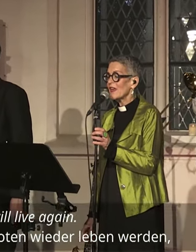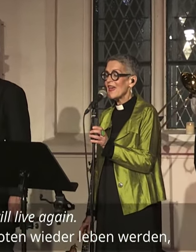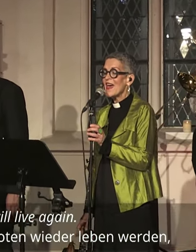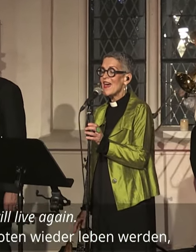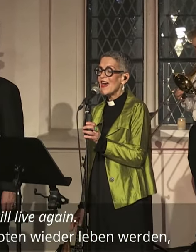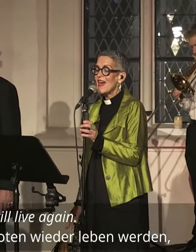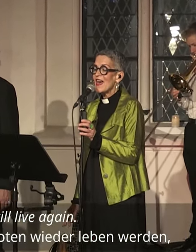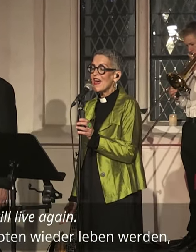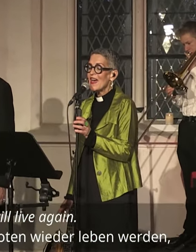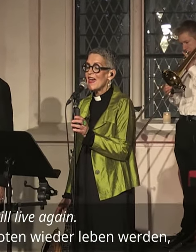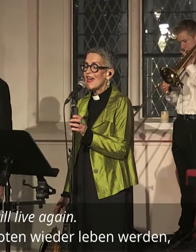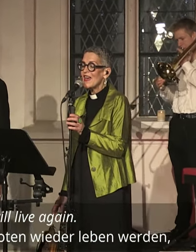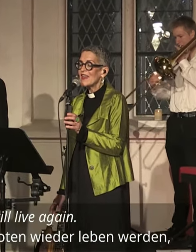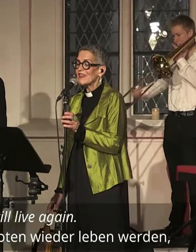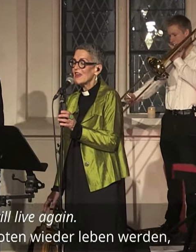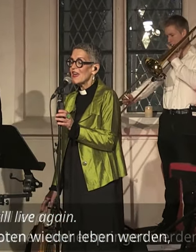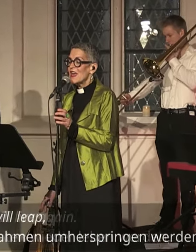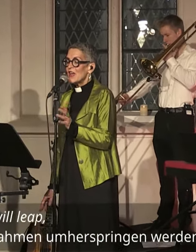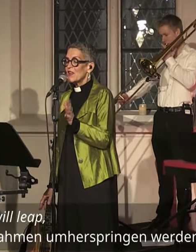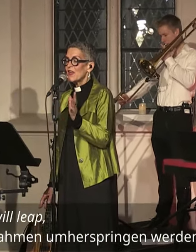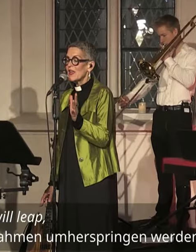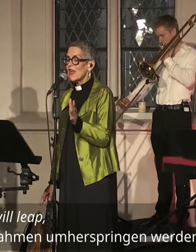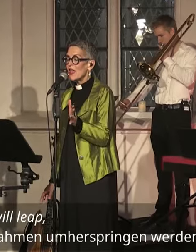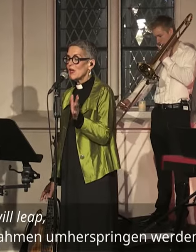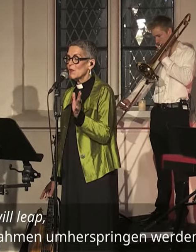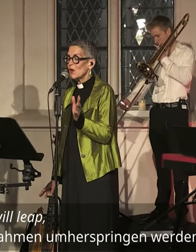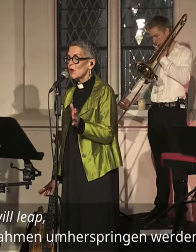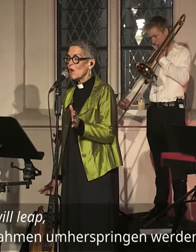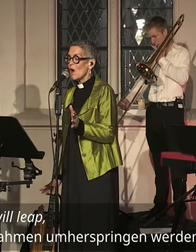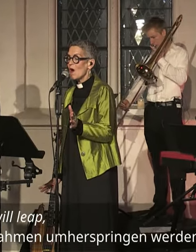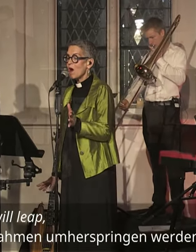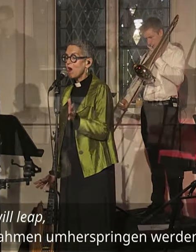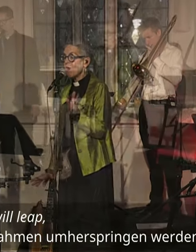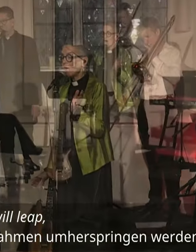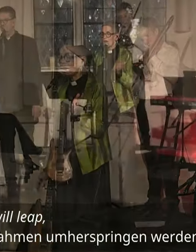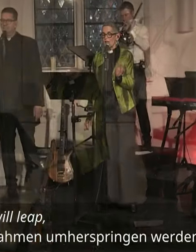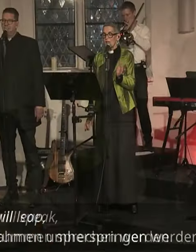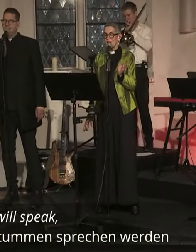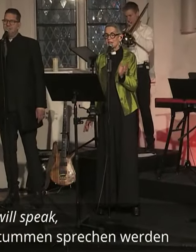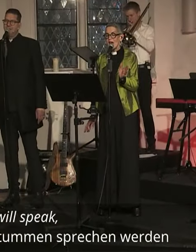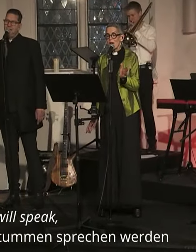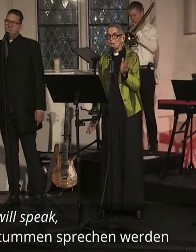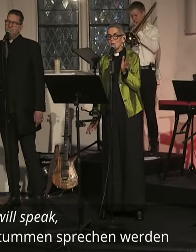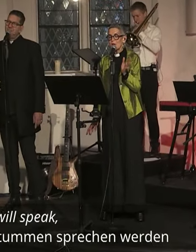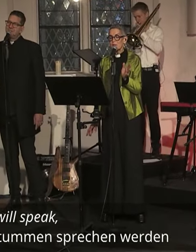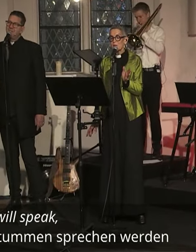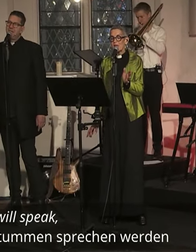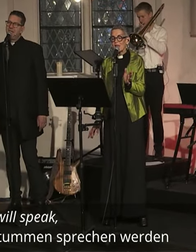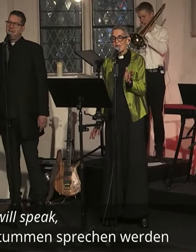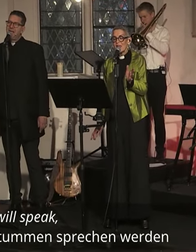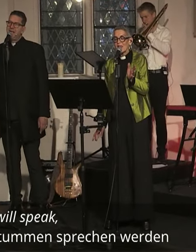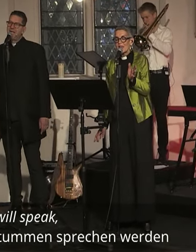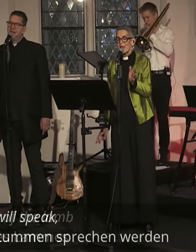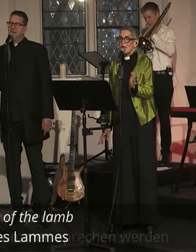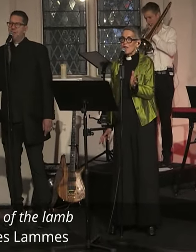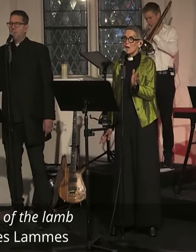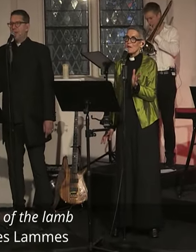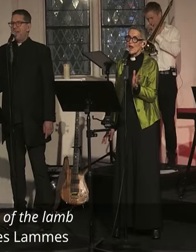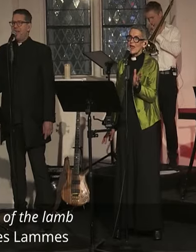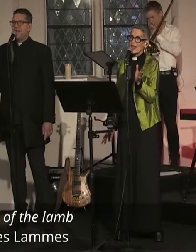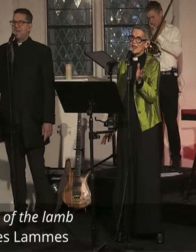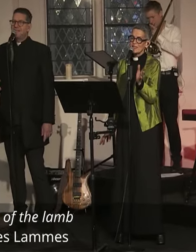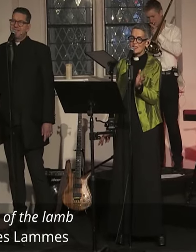live again. The lame will leap, the dumb will speak